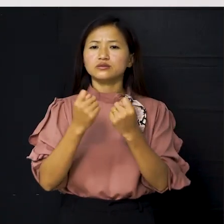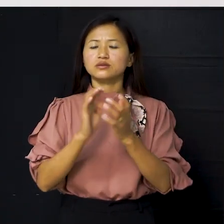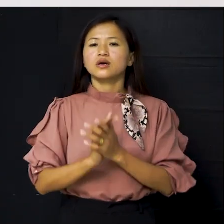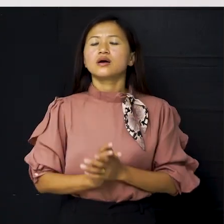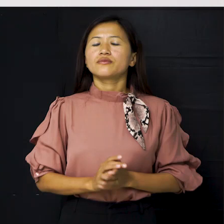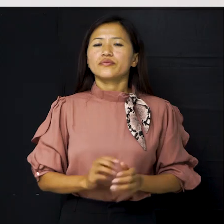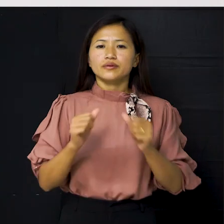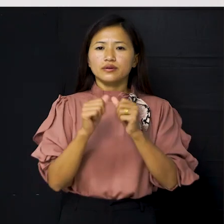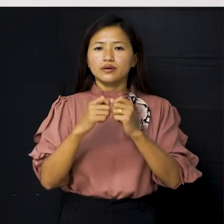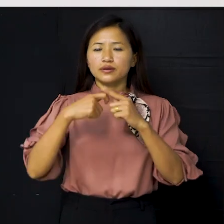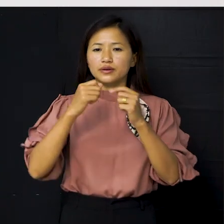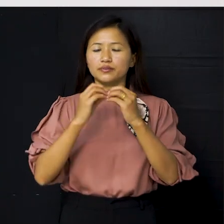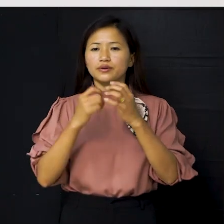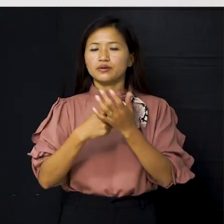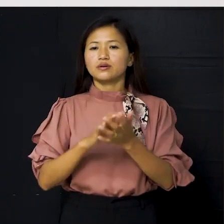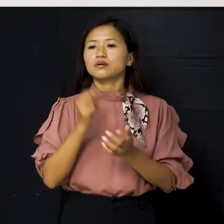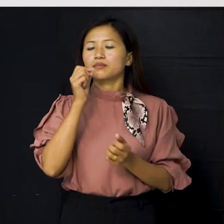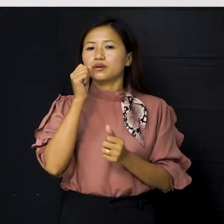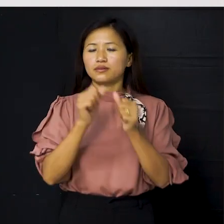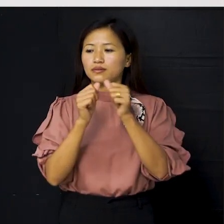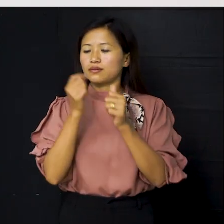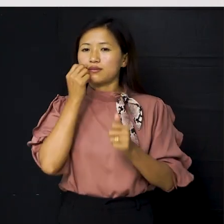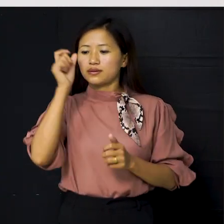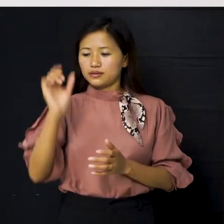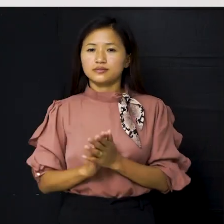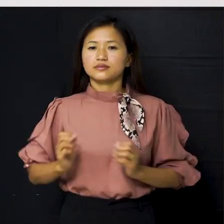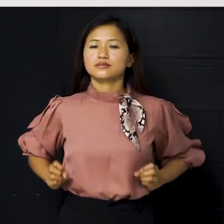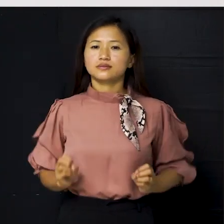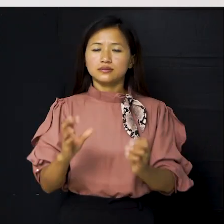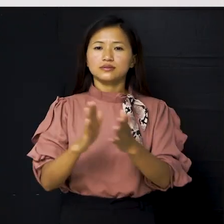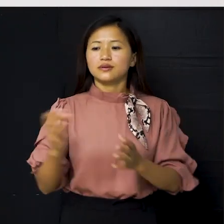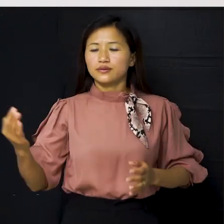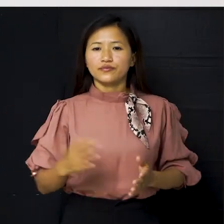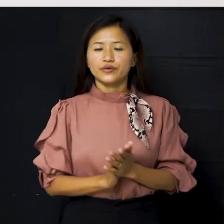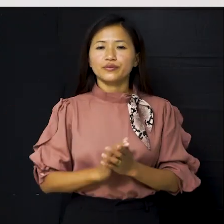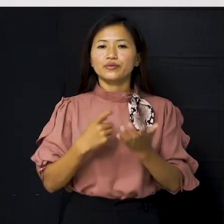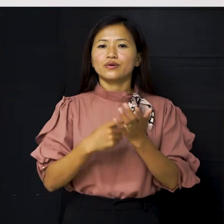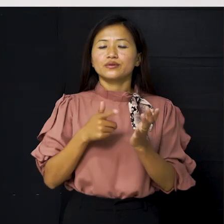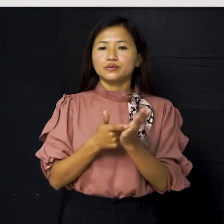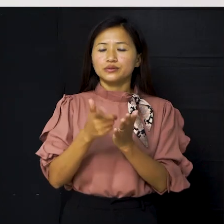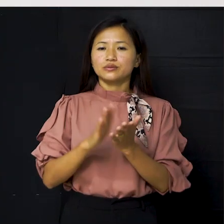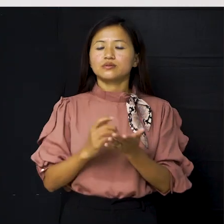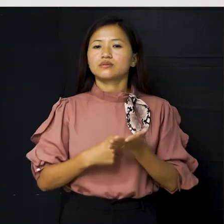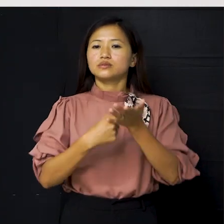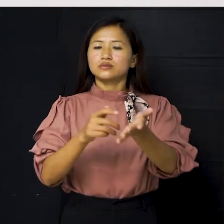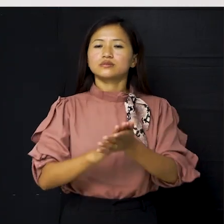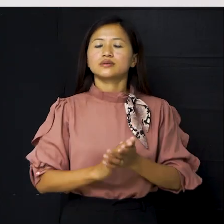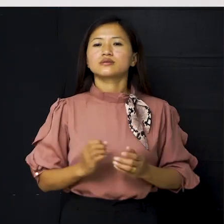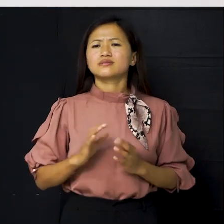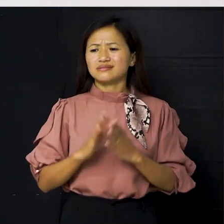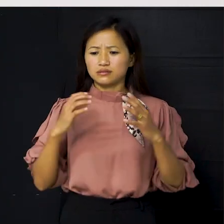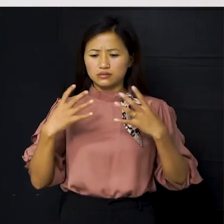Akbar has started. So, with all the new rules, with all the new customs in